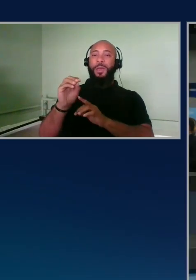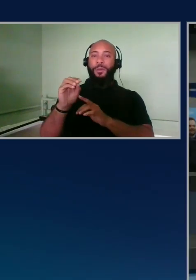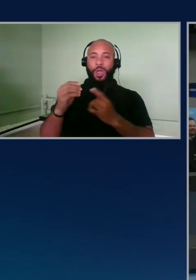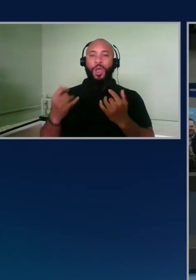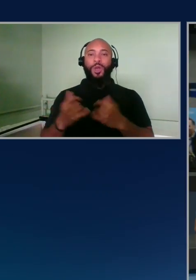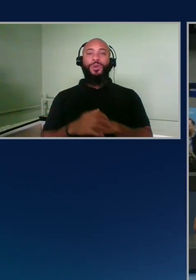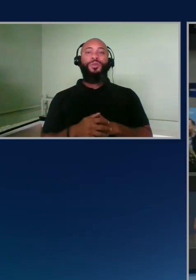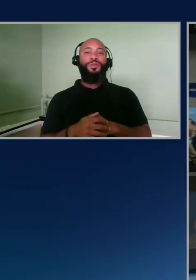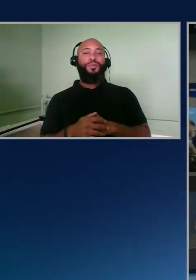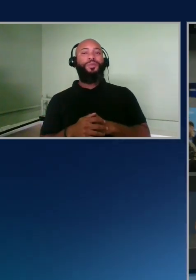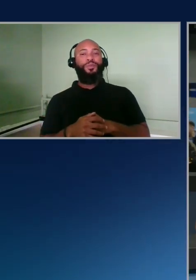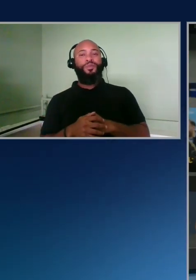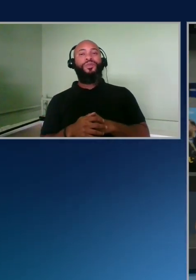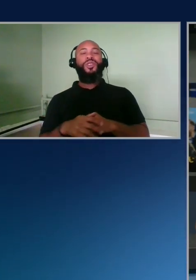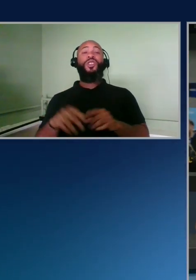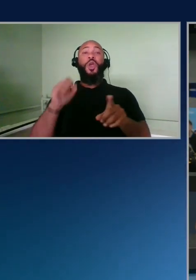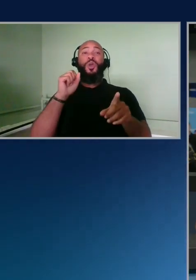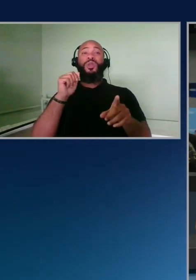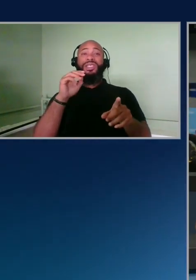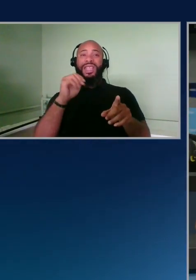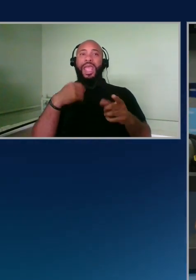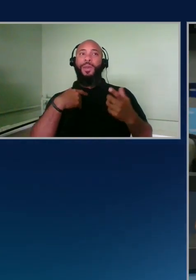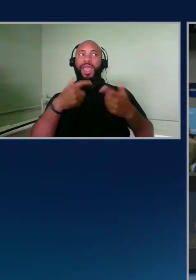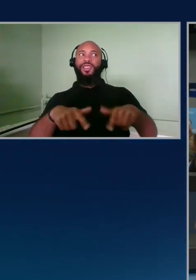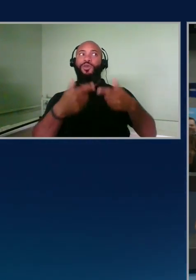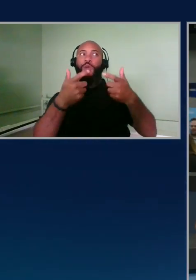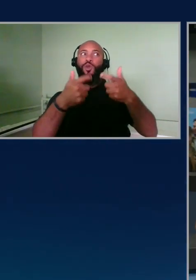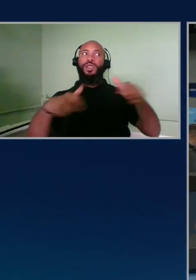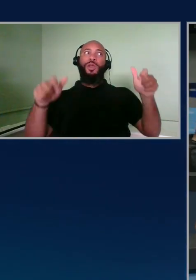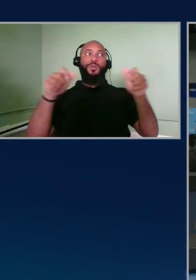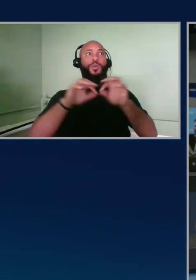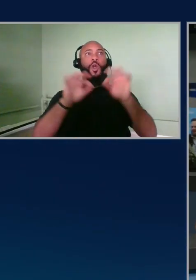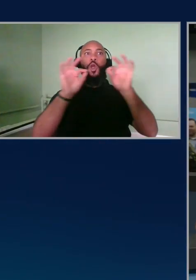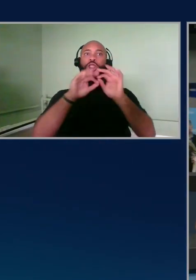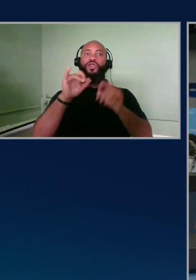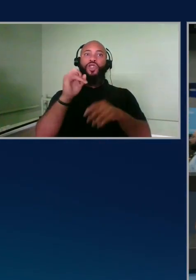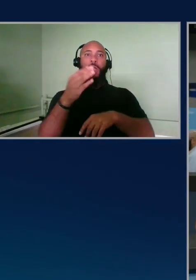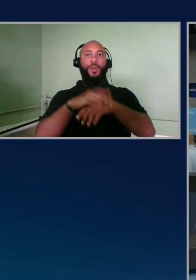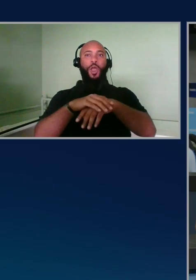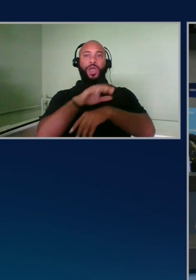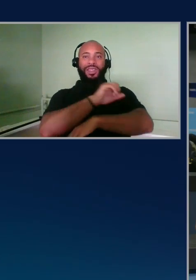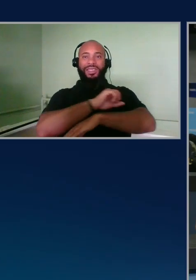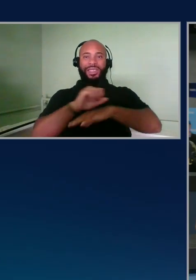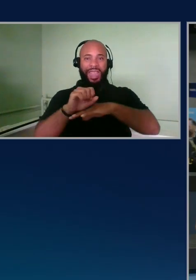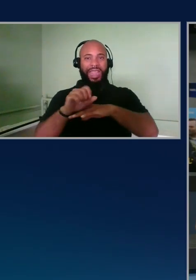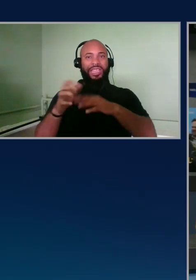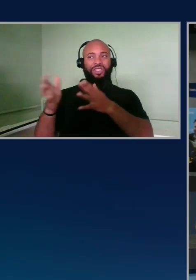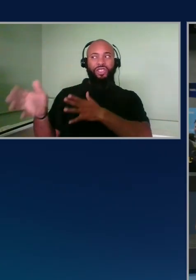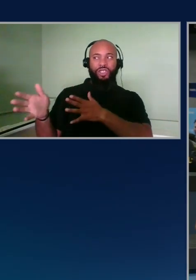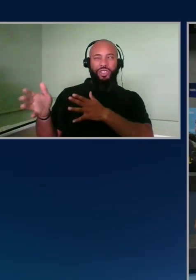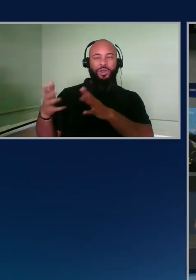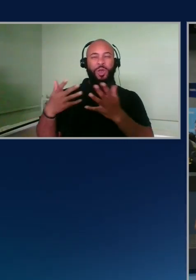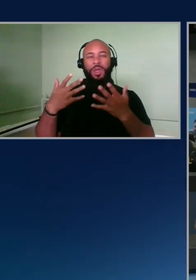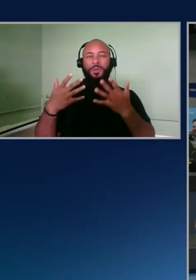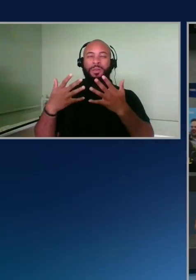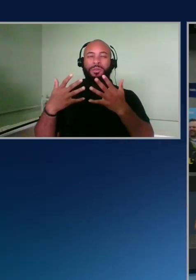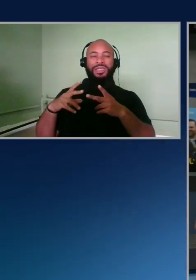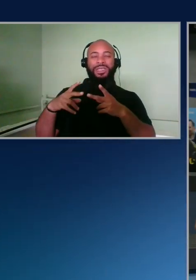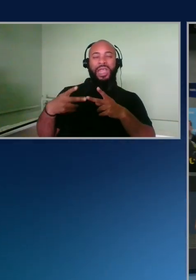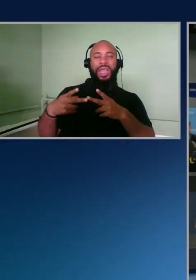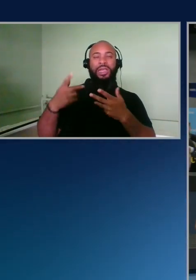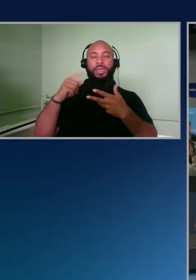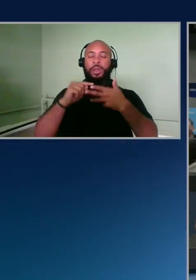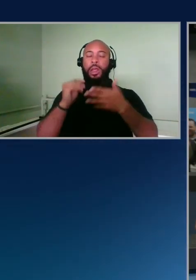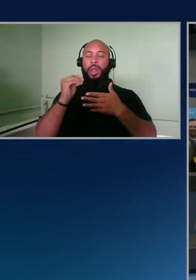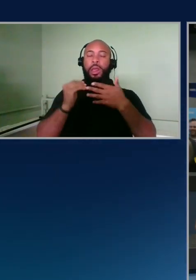most important job on the stage, arguably. But maybe our second Thanks. To that. It makes me feel better.